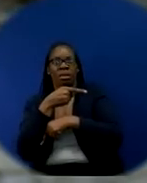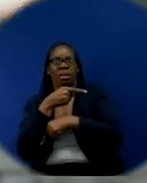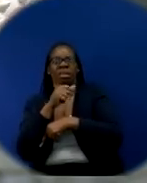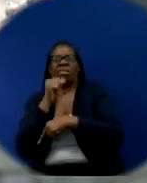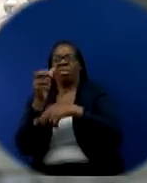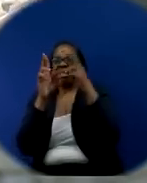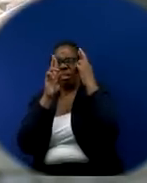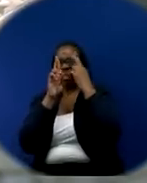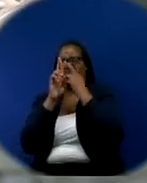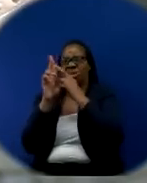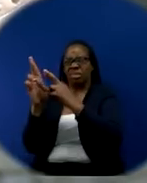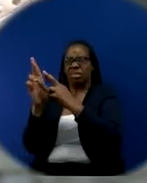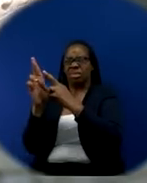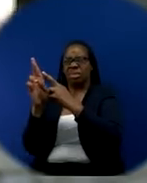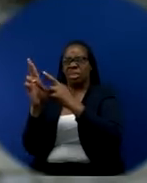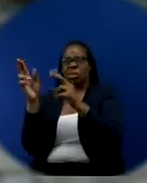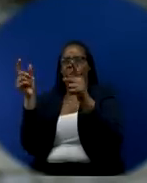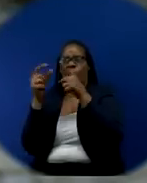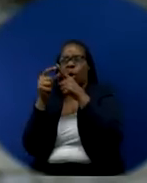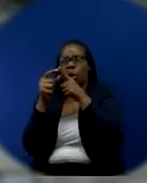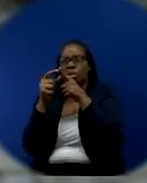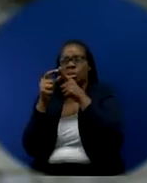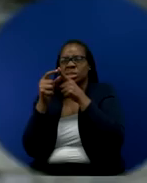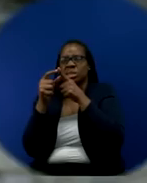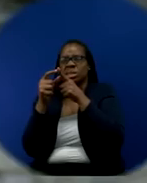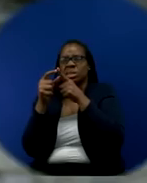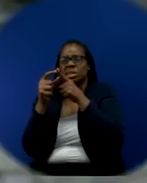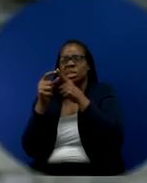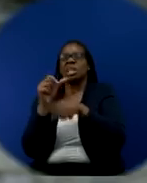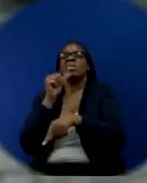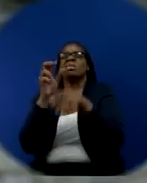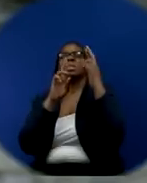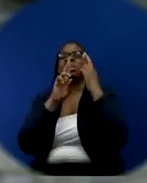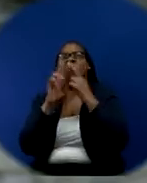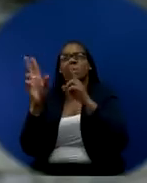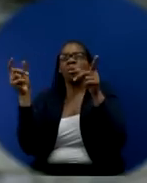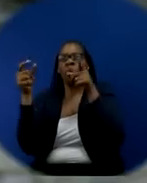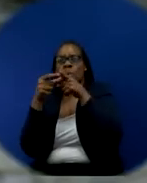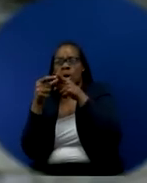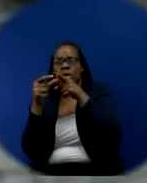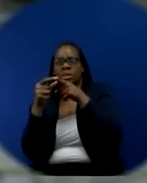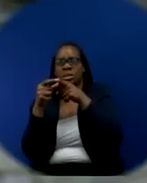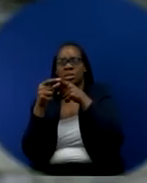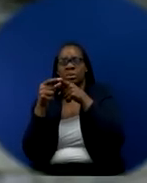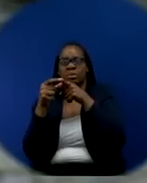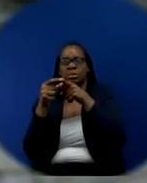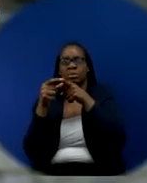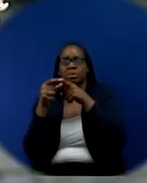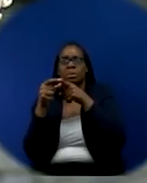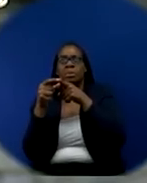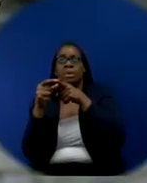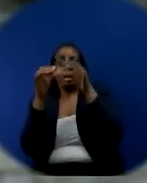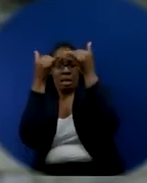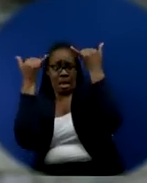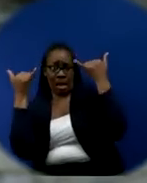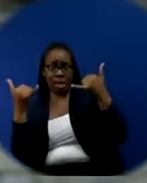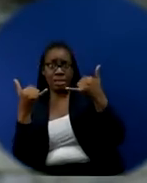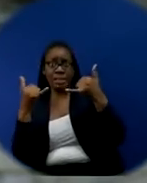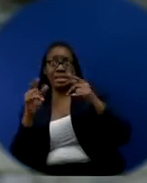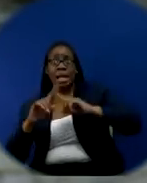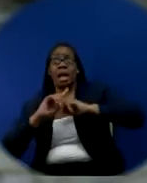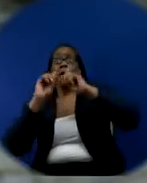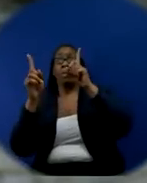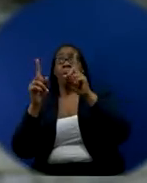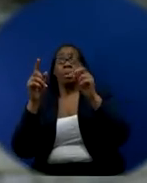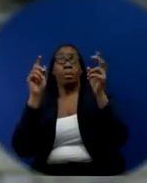disrespectful declinations. Oh my, disrespectful declaration. He had given some important invitations, and now they reply on